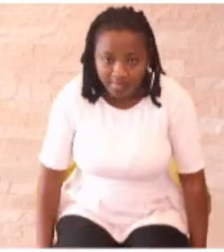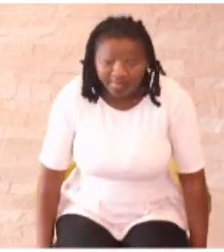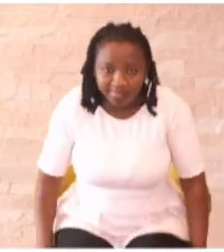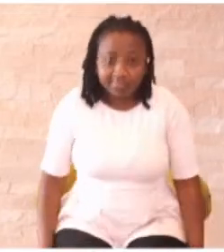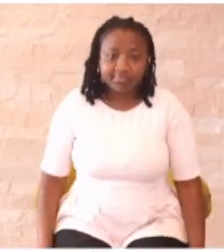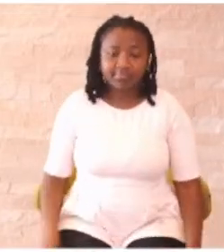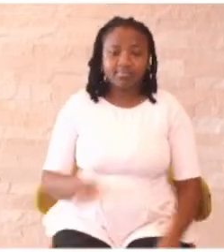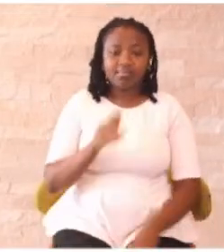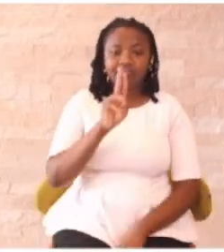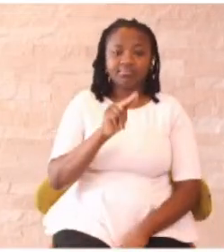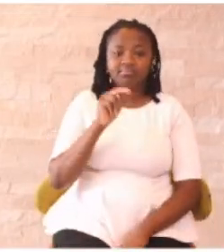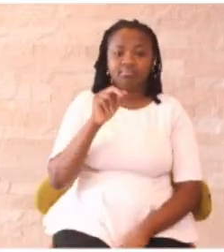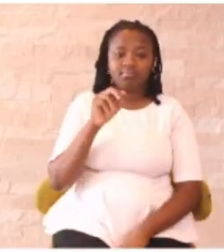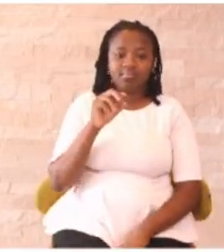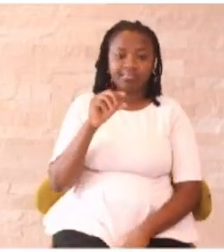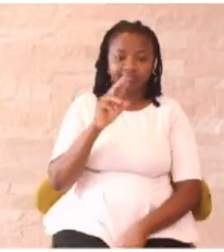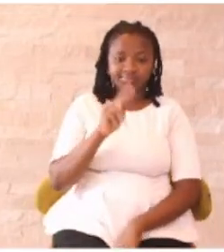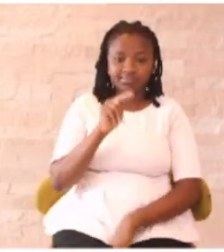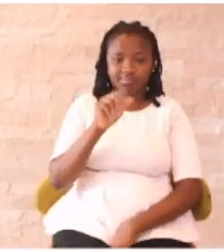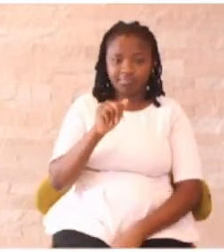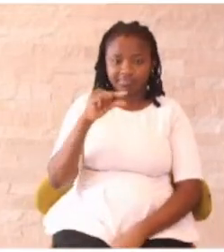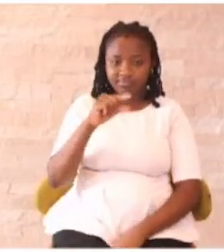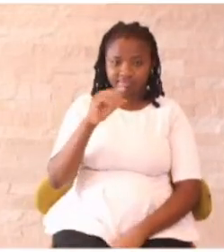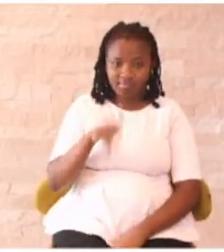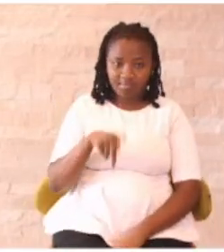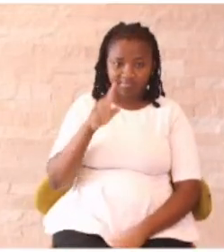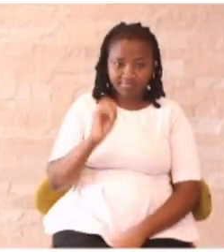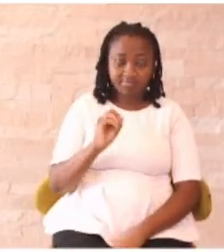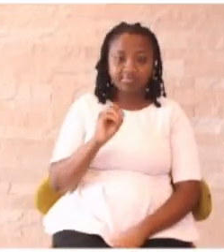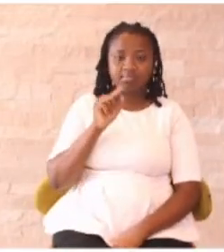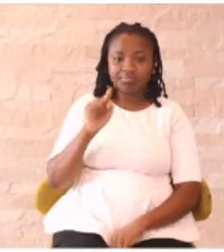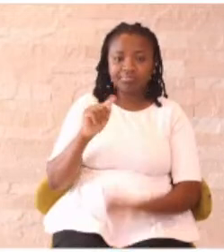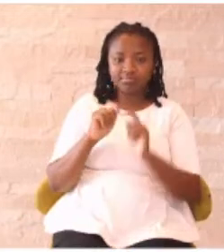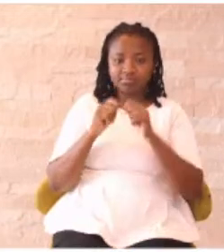has been put together by the opposition and the ruling party to come up with